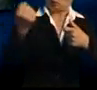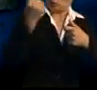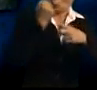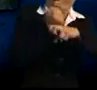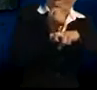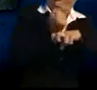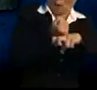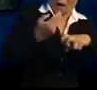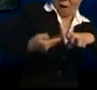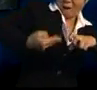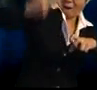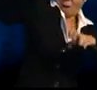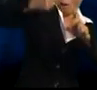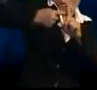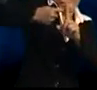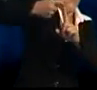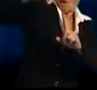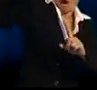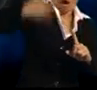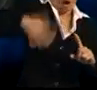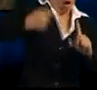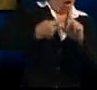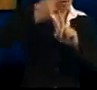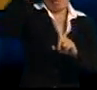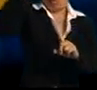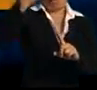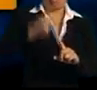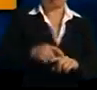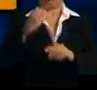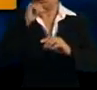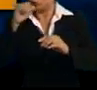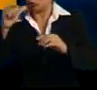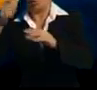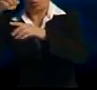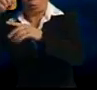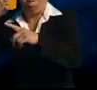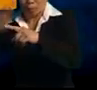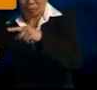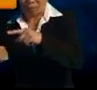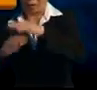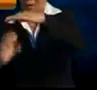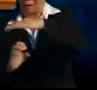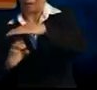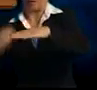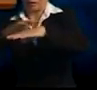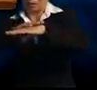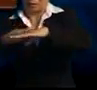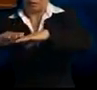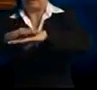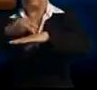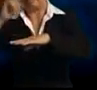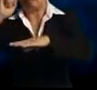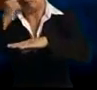a high melting and boiling points. A non-metal is an element with a surface that is